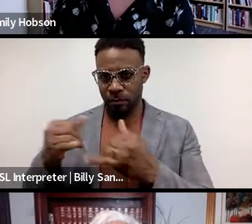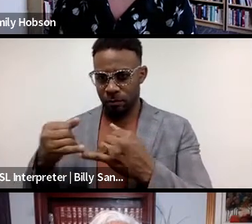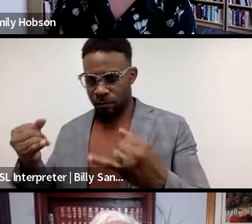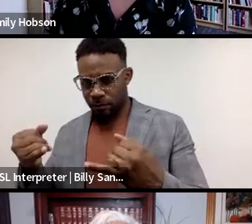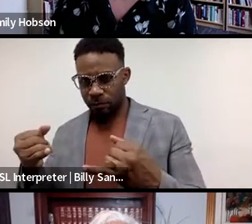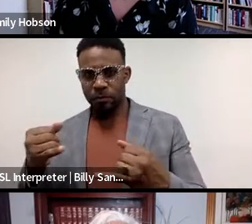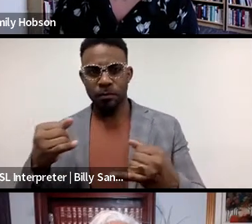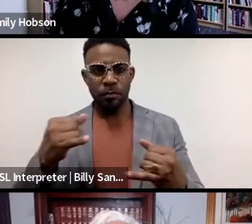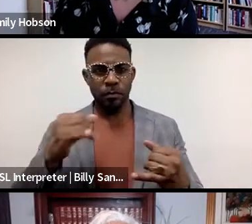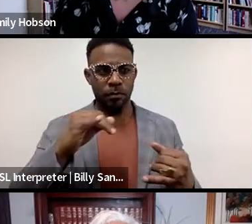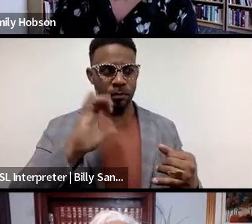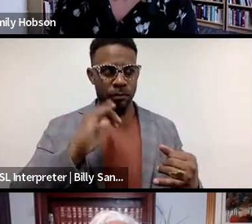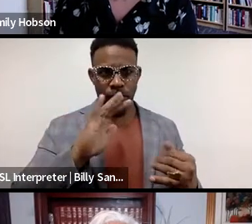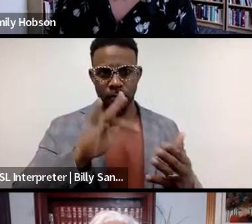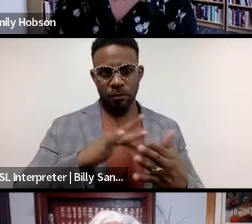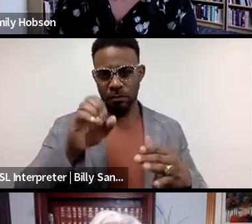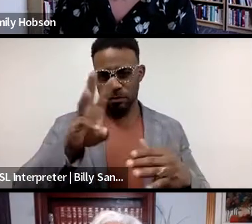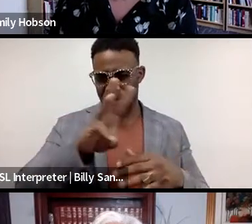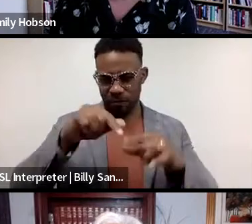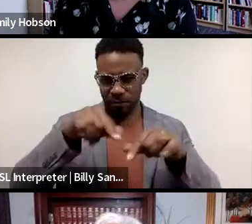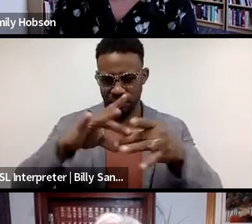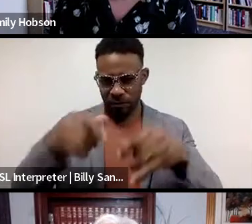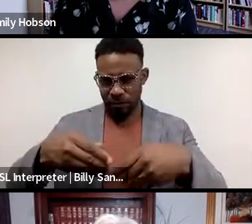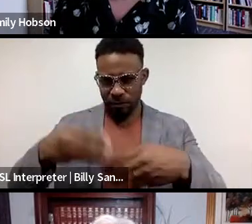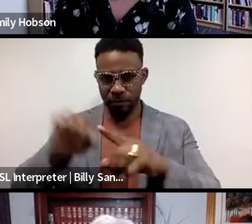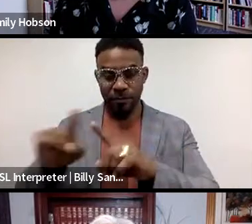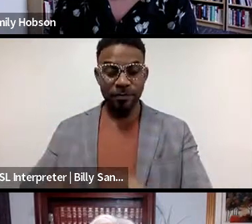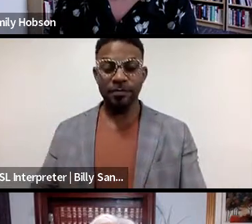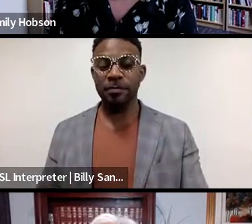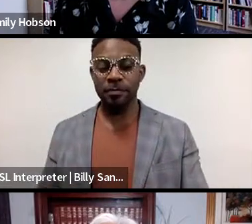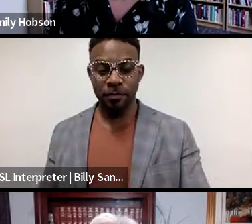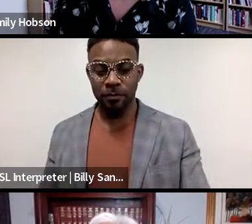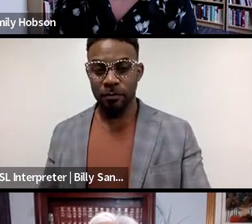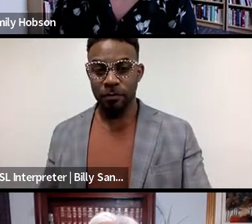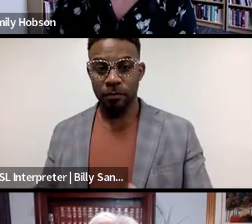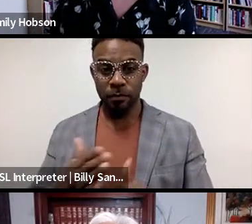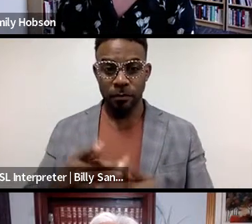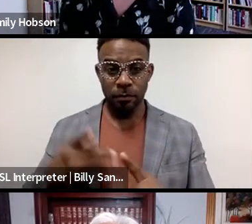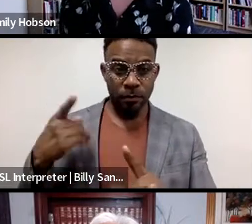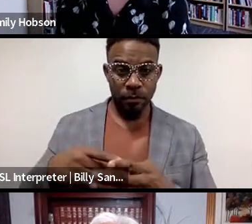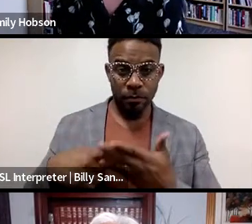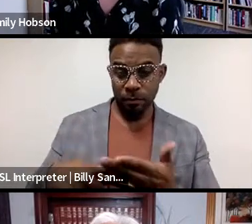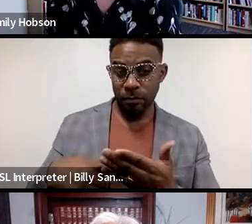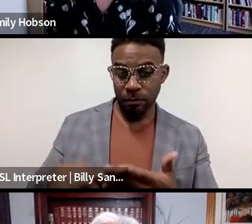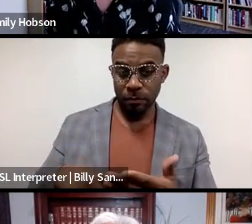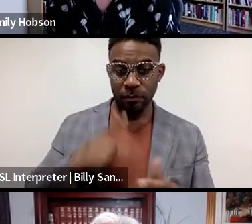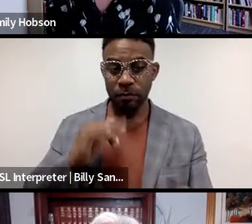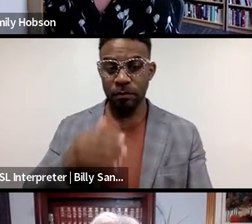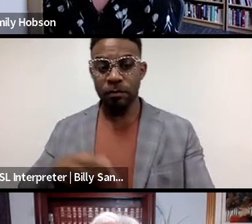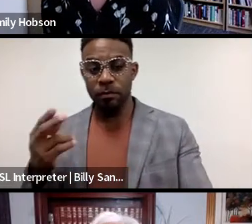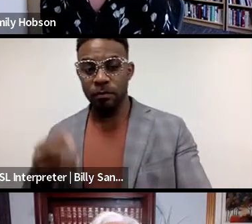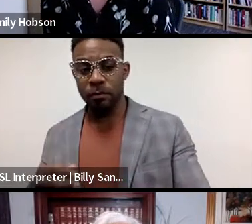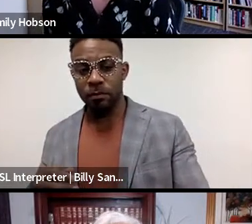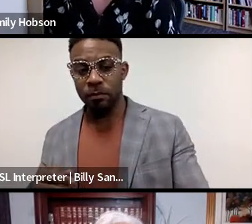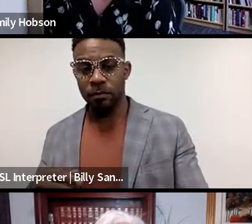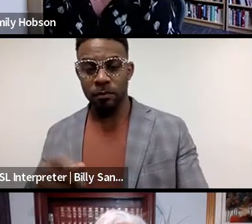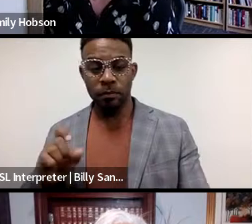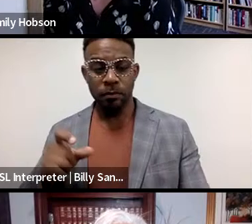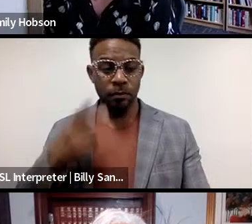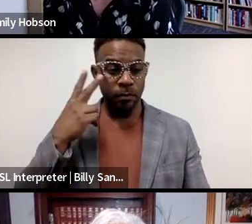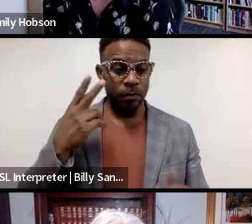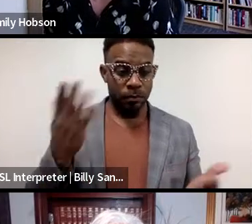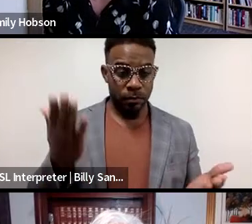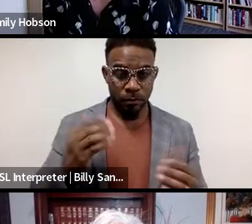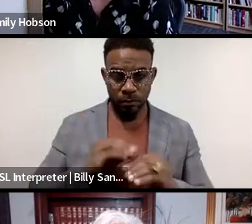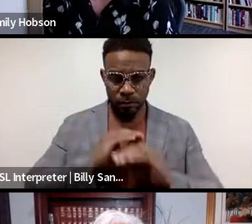at the Schomburg itself, and we'll drop that link into the chat as well. So part of the point of conversations is the history we need to see the present